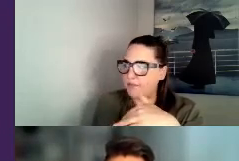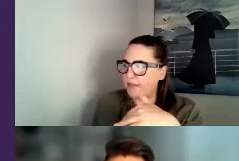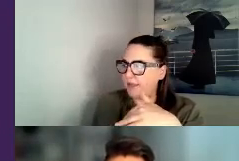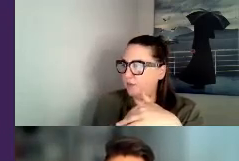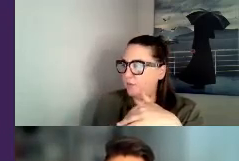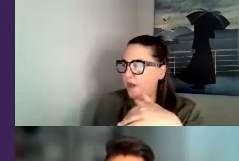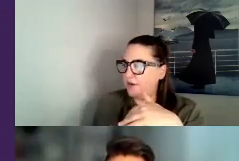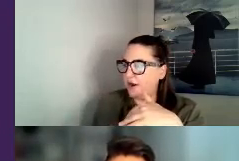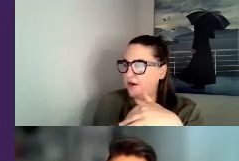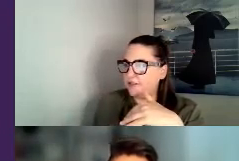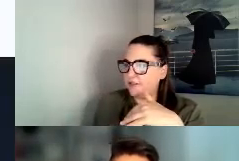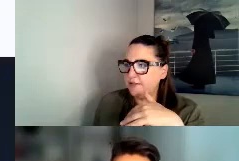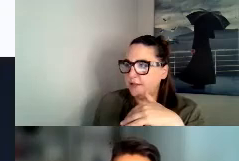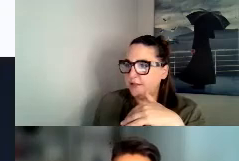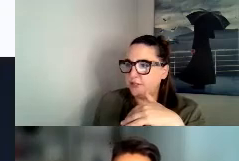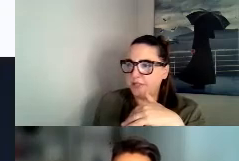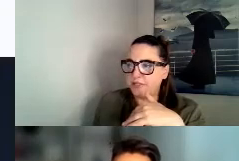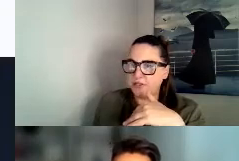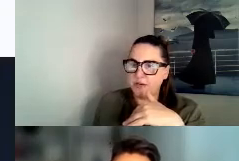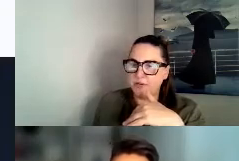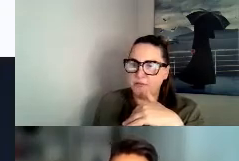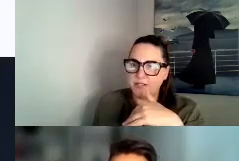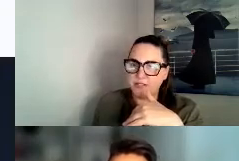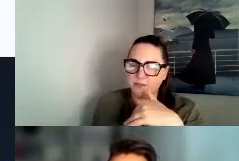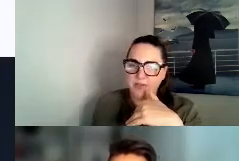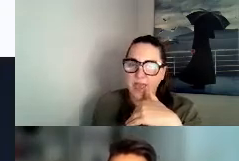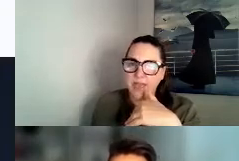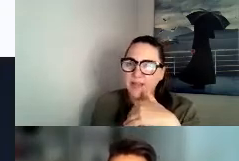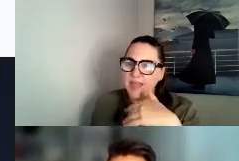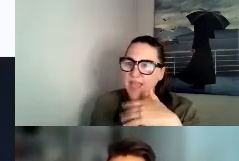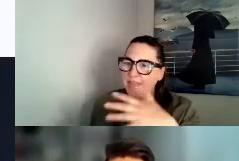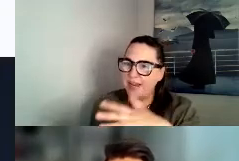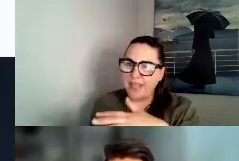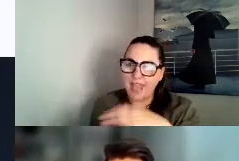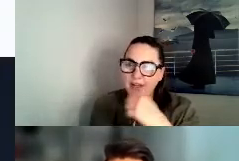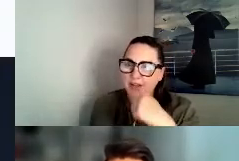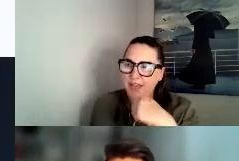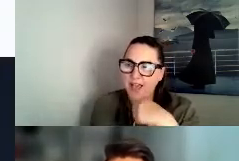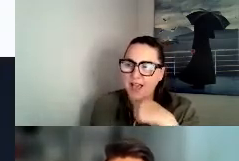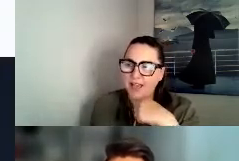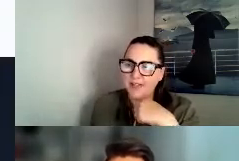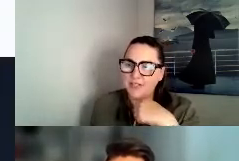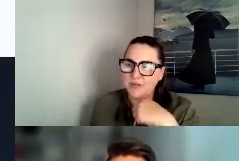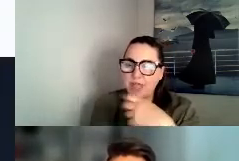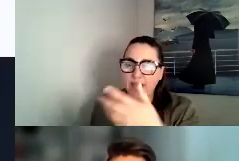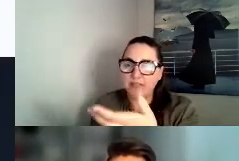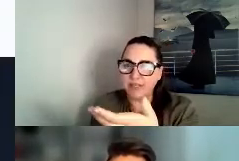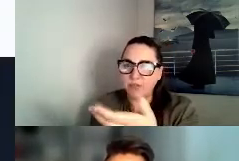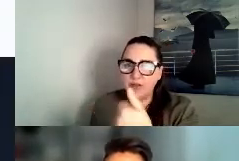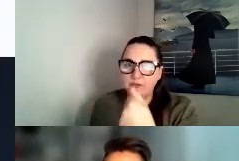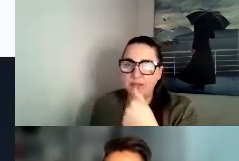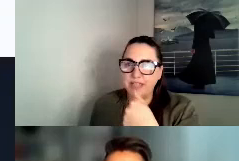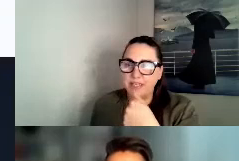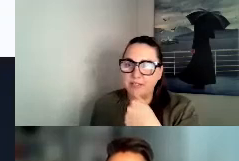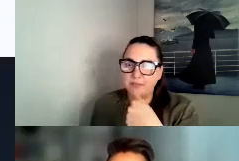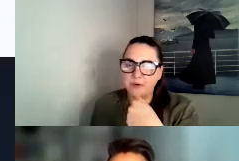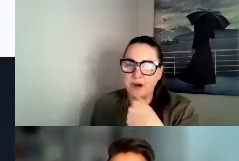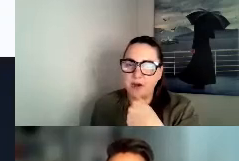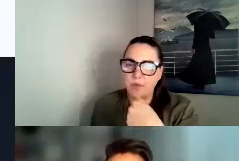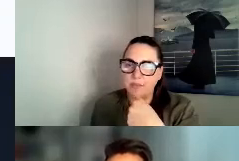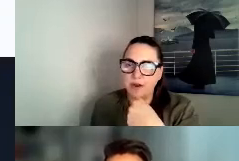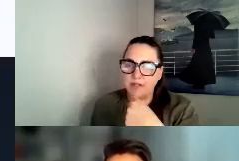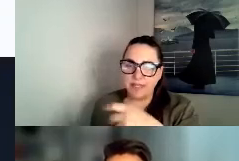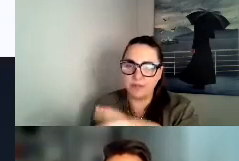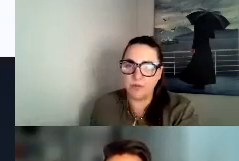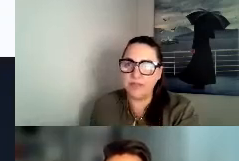our upcoming webinars. So make sure you register for that. And then again, to get these wonderful ideas for